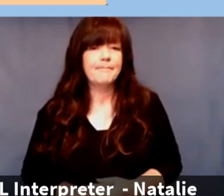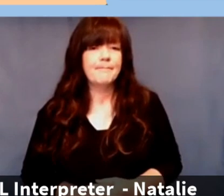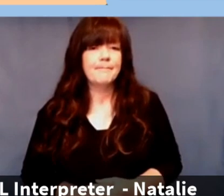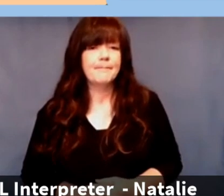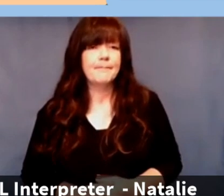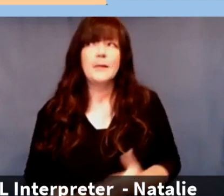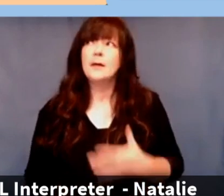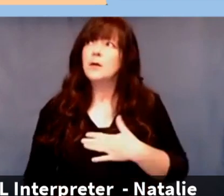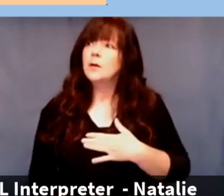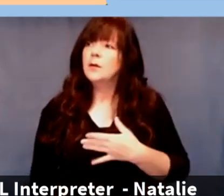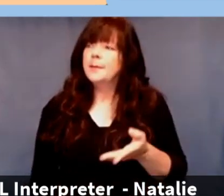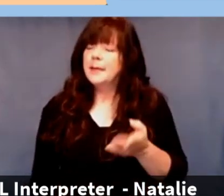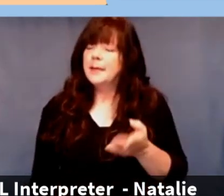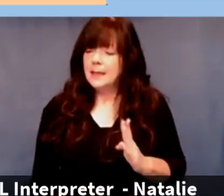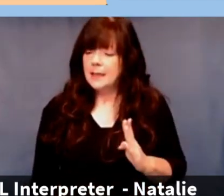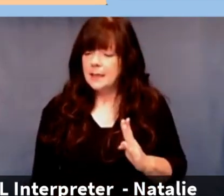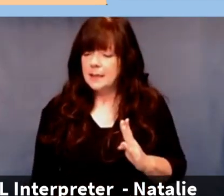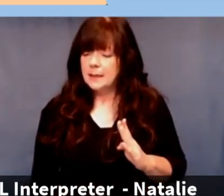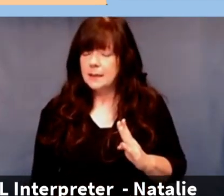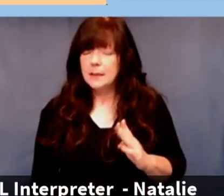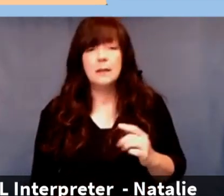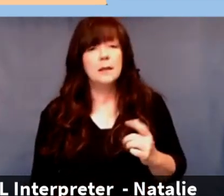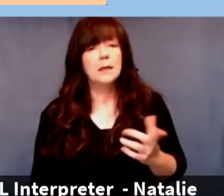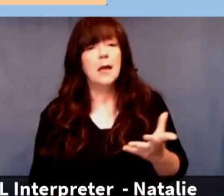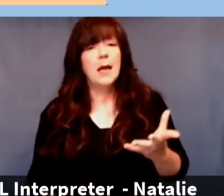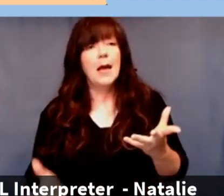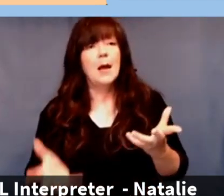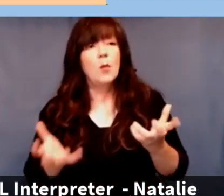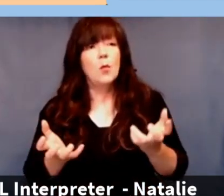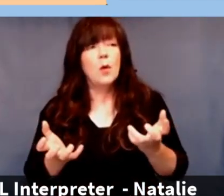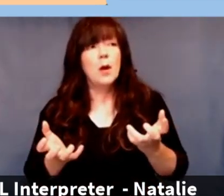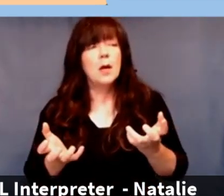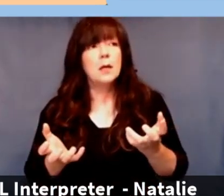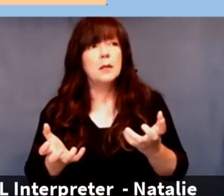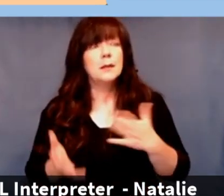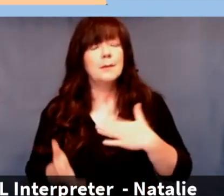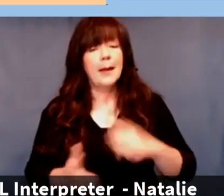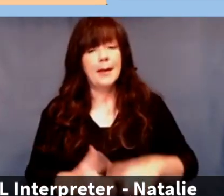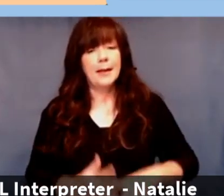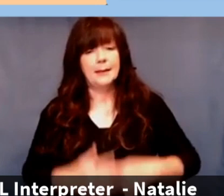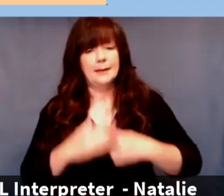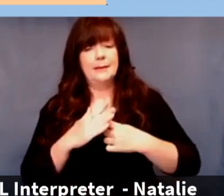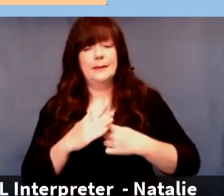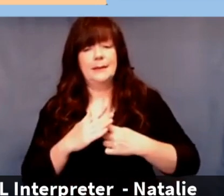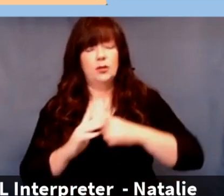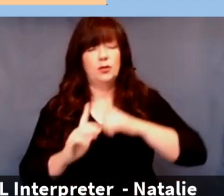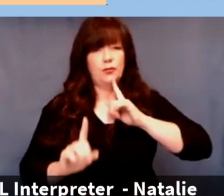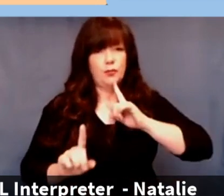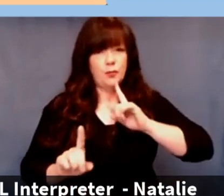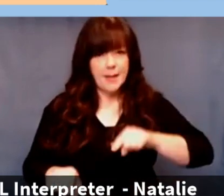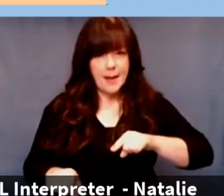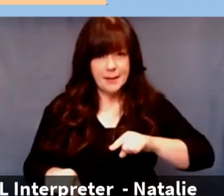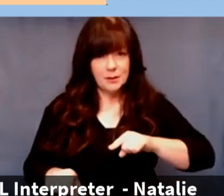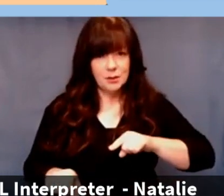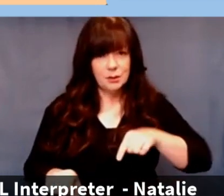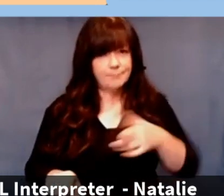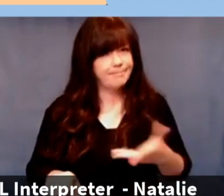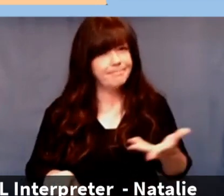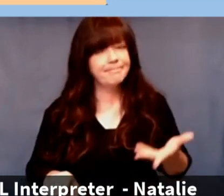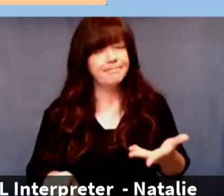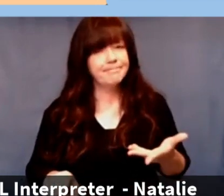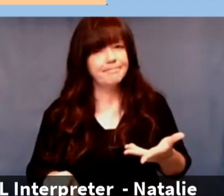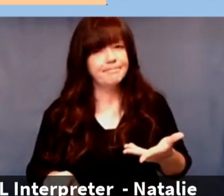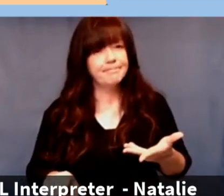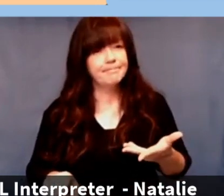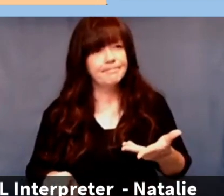My God. I want my initial reaction to that